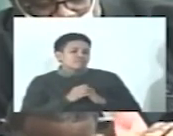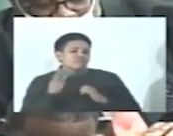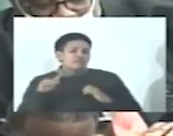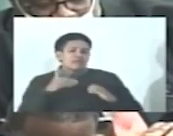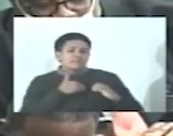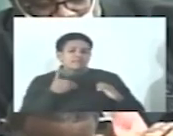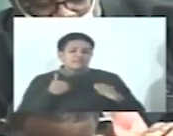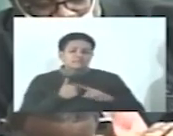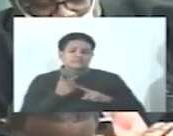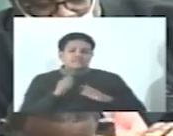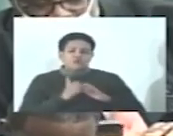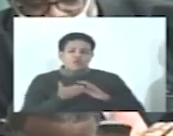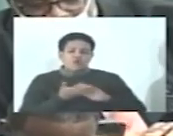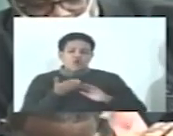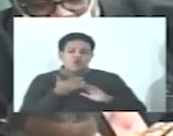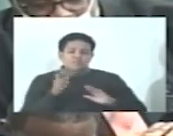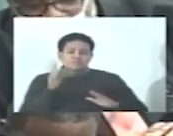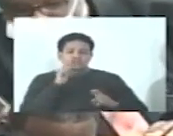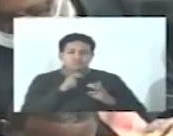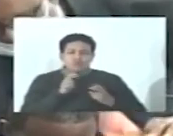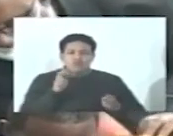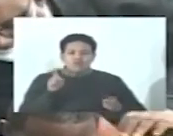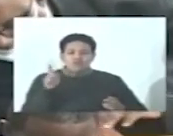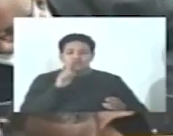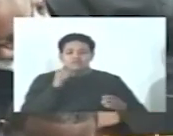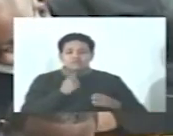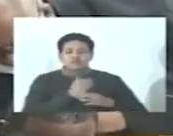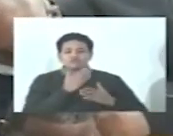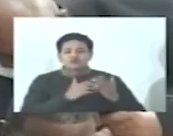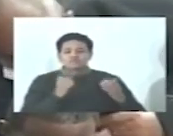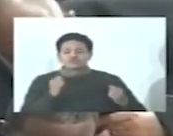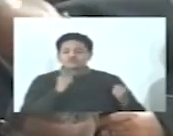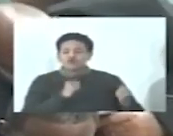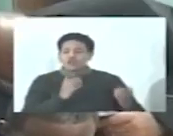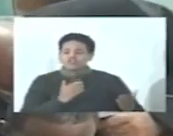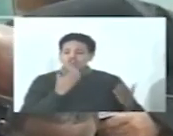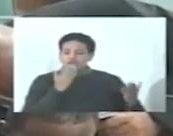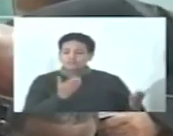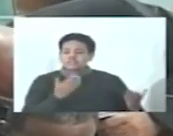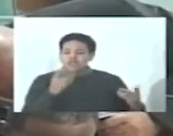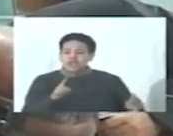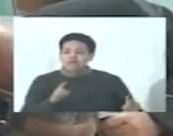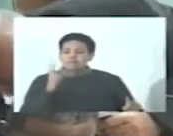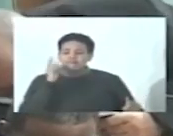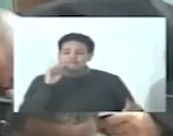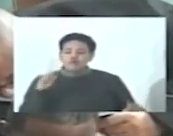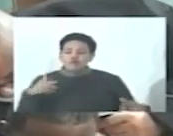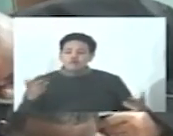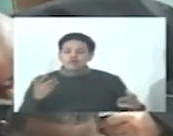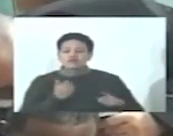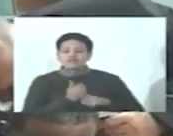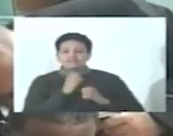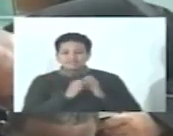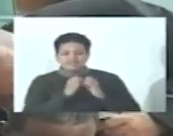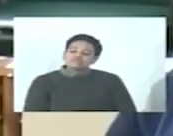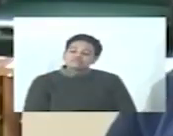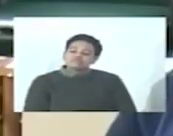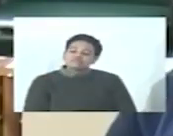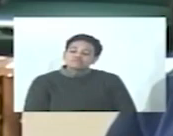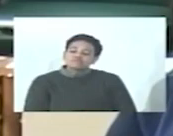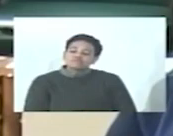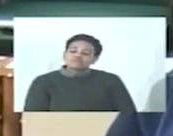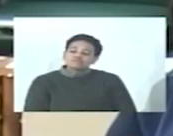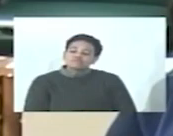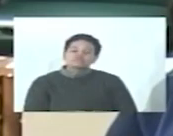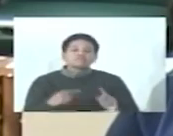parliamentarians were operating. And, you know, he made some very strong recommendations for corrective actions. He